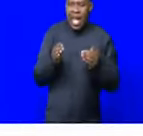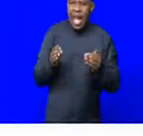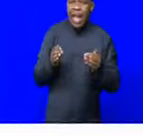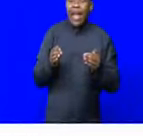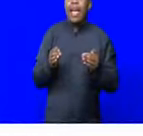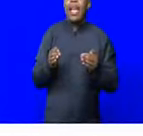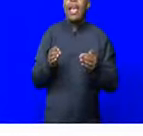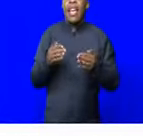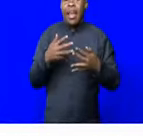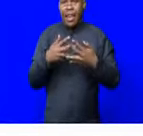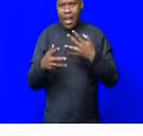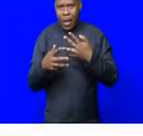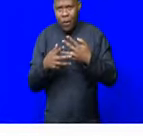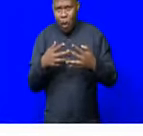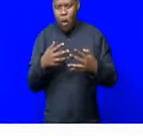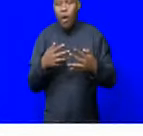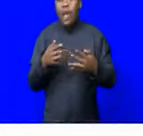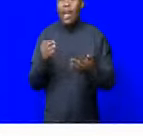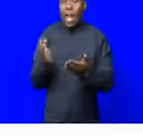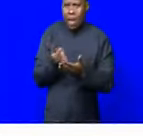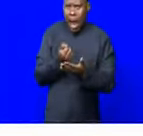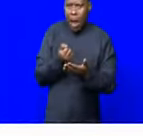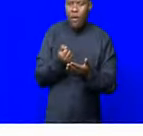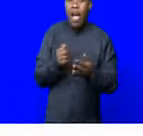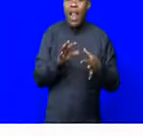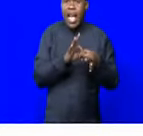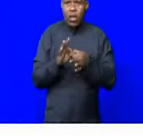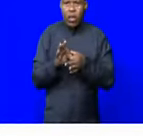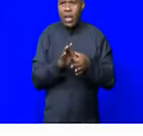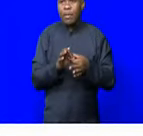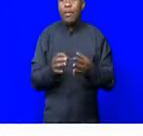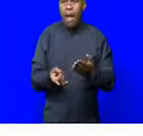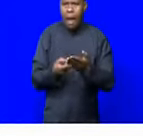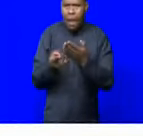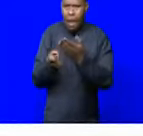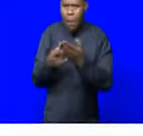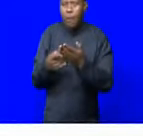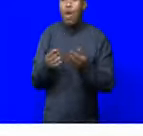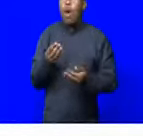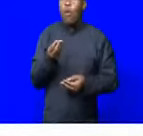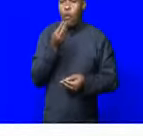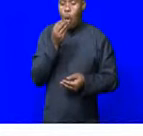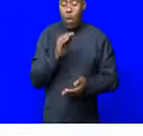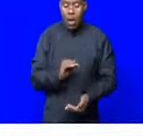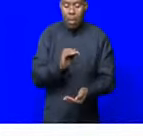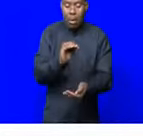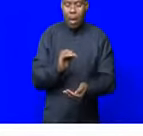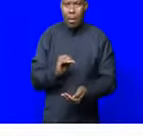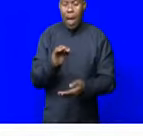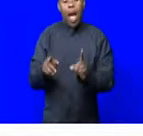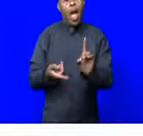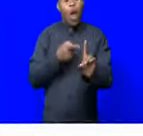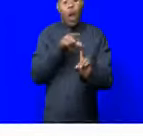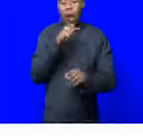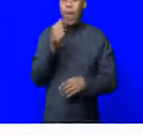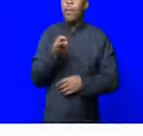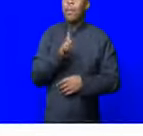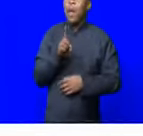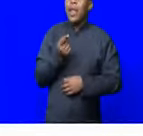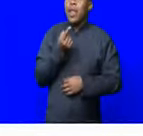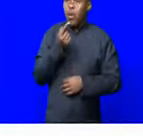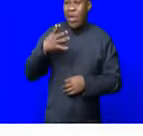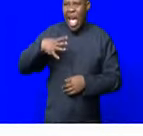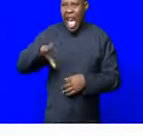Nonhlanhla Dlamini says the food items are worth 64,000 malangeni. Dlamini says the assistance is from Friends of the Kingdom.